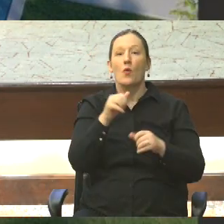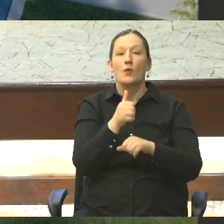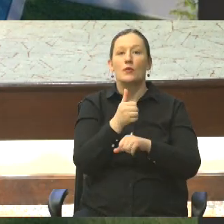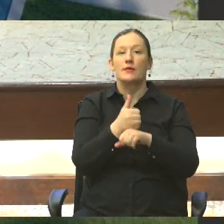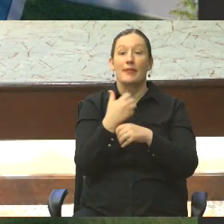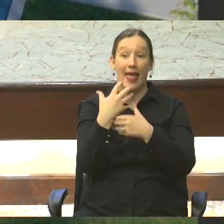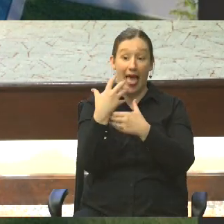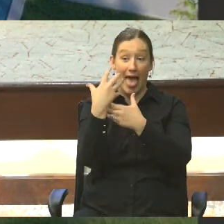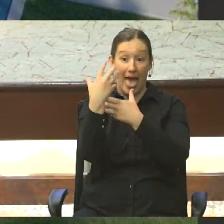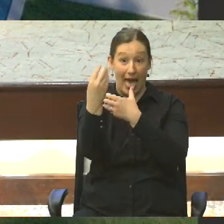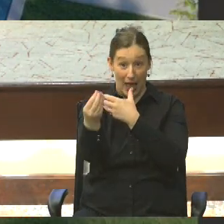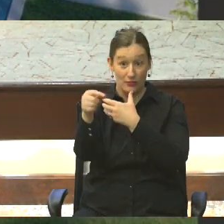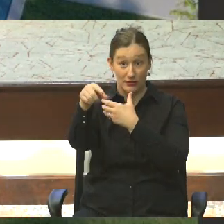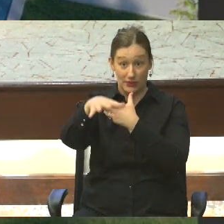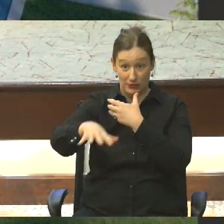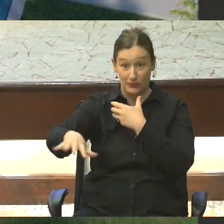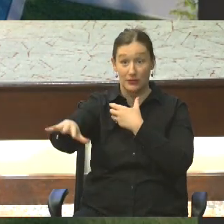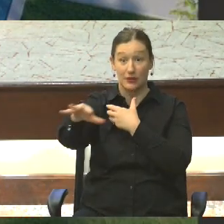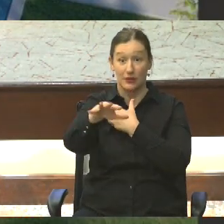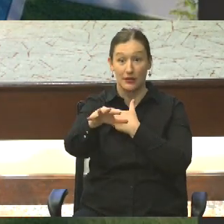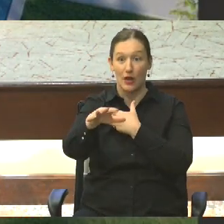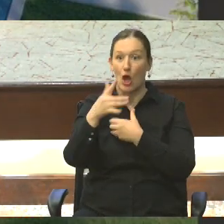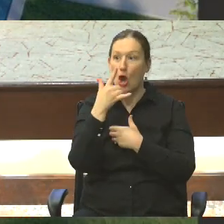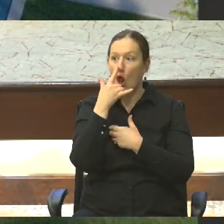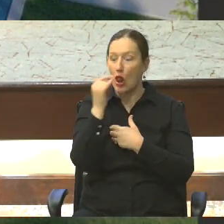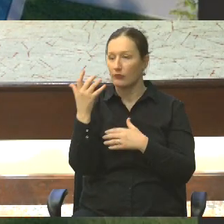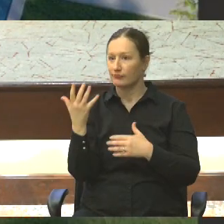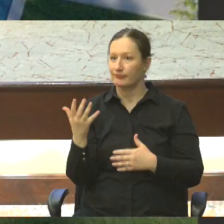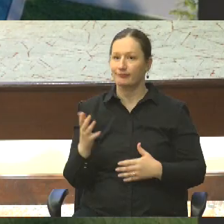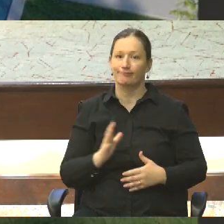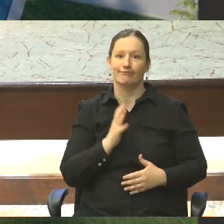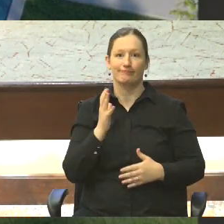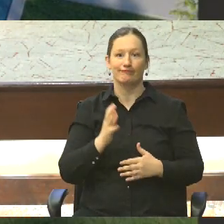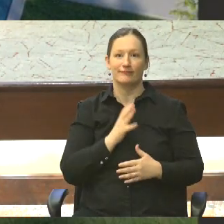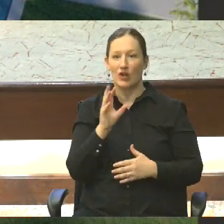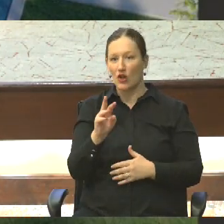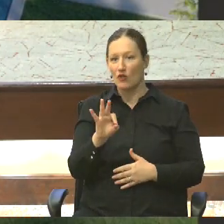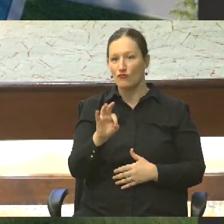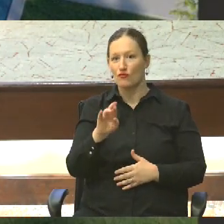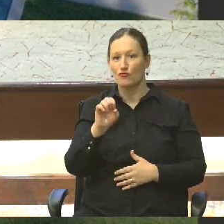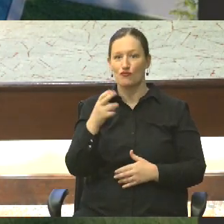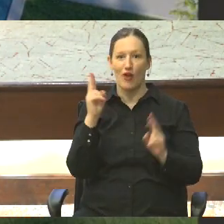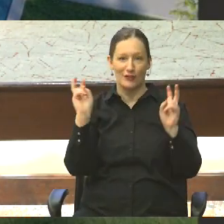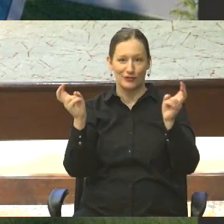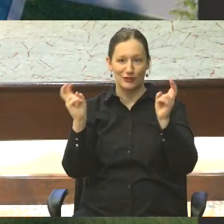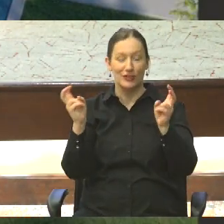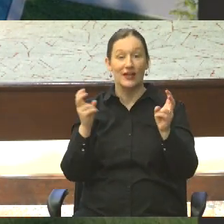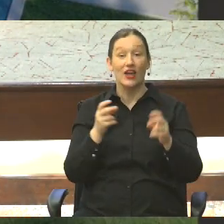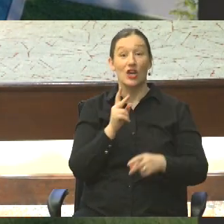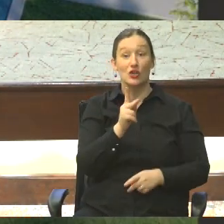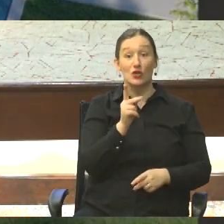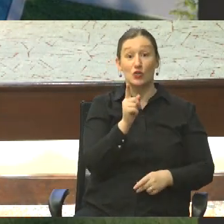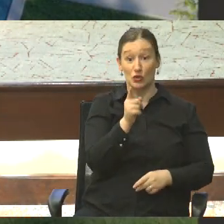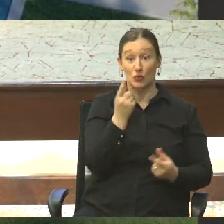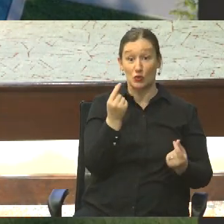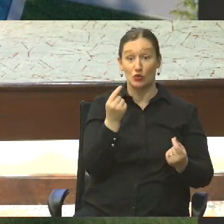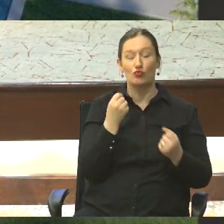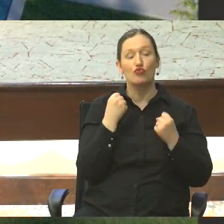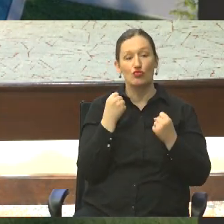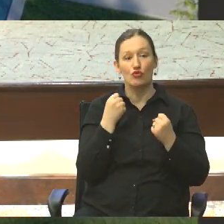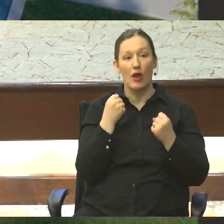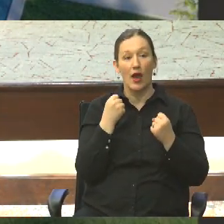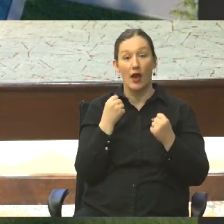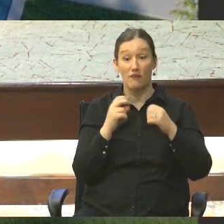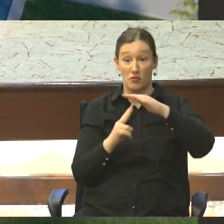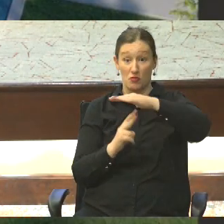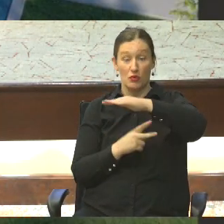of this STEAM Center is going to be looking fresh in a paint job. So we really wanted something when you drive across the bridge that you're going to be able to see and draw